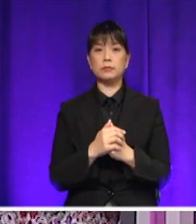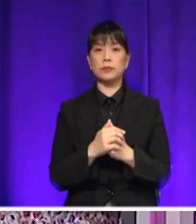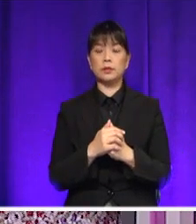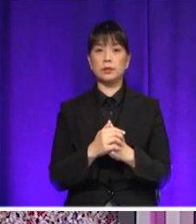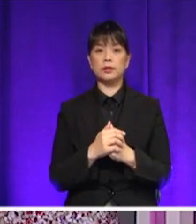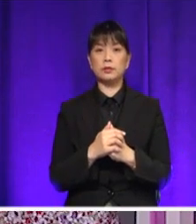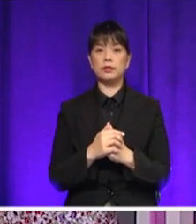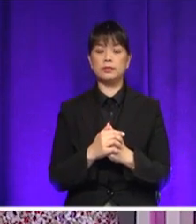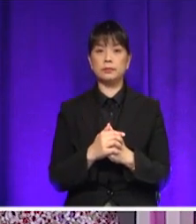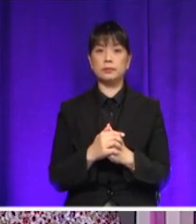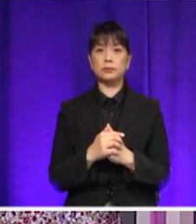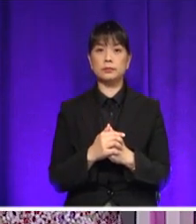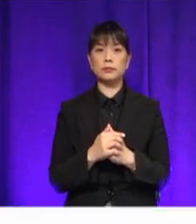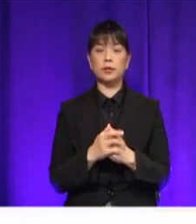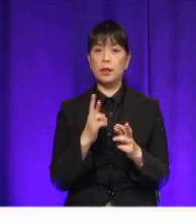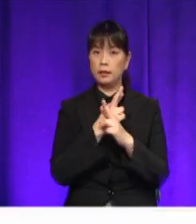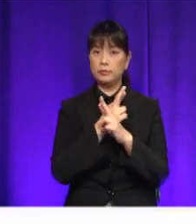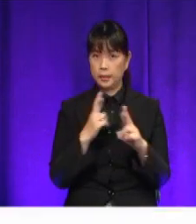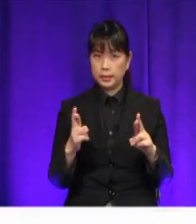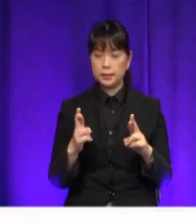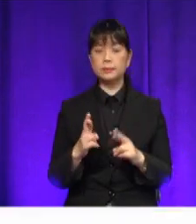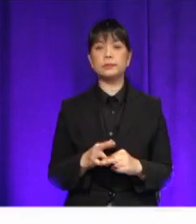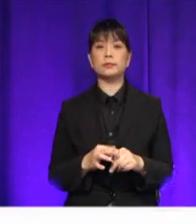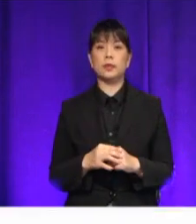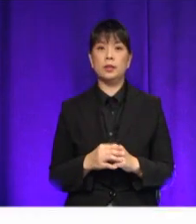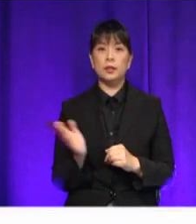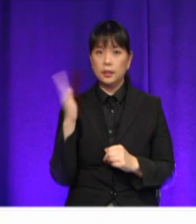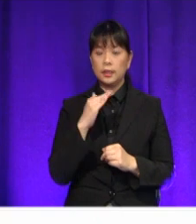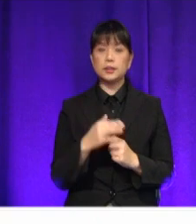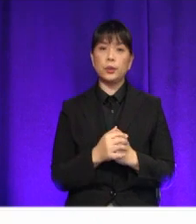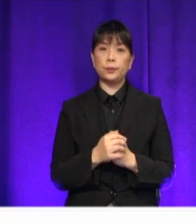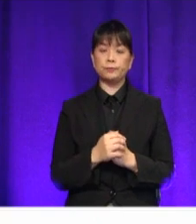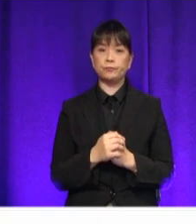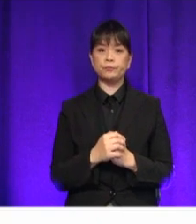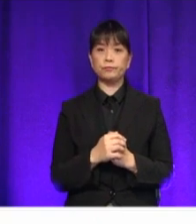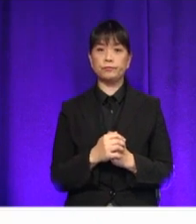ready? We are ready, right? All right, let's Okay. go.